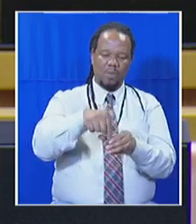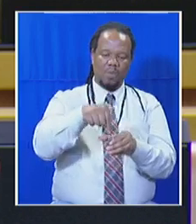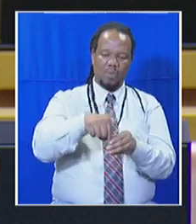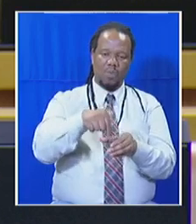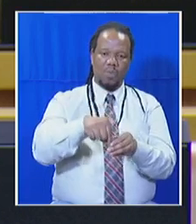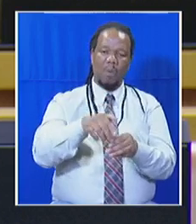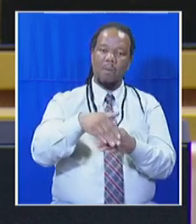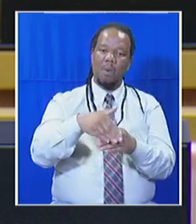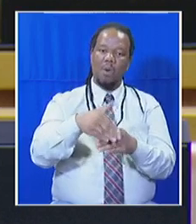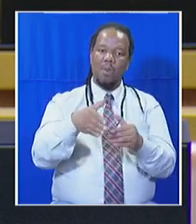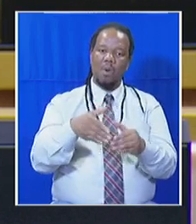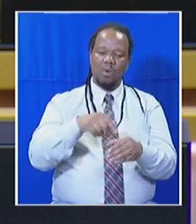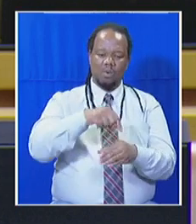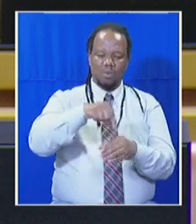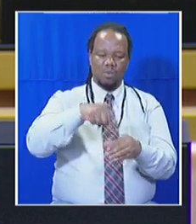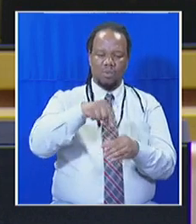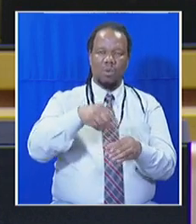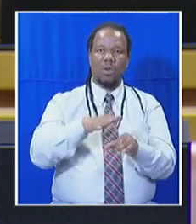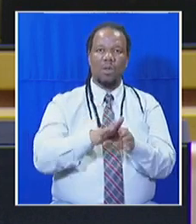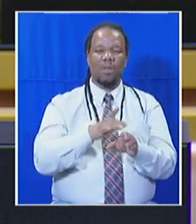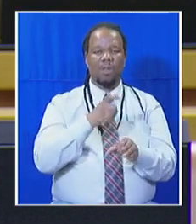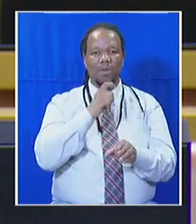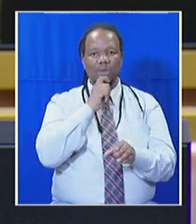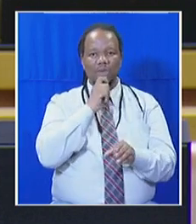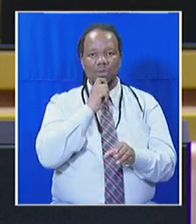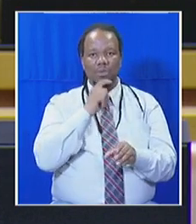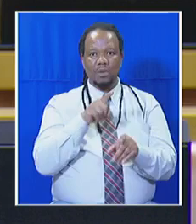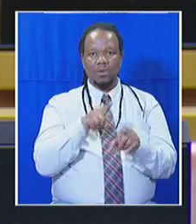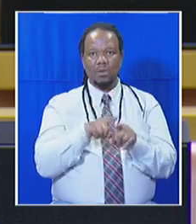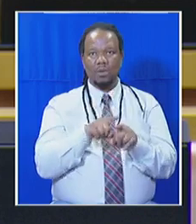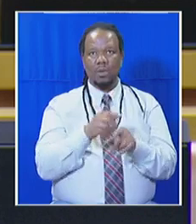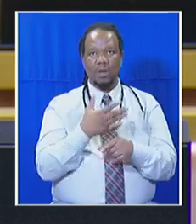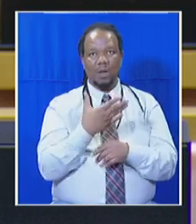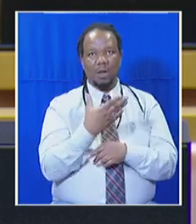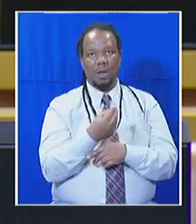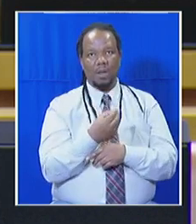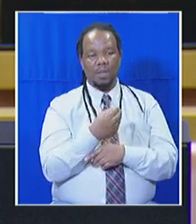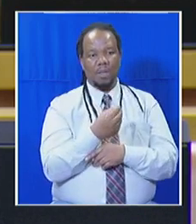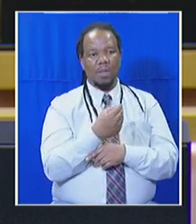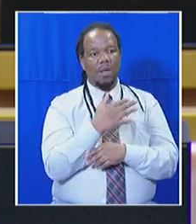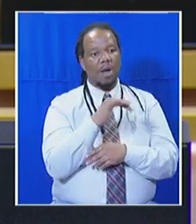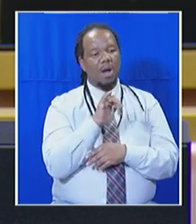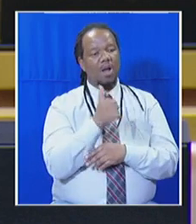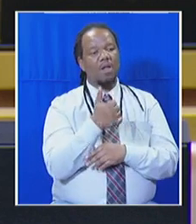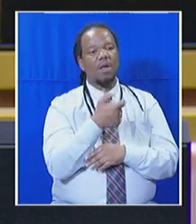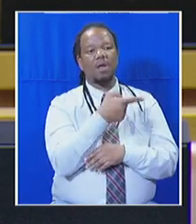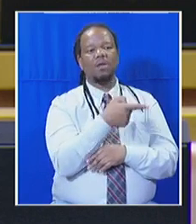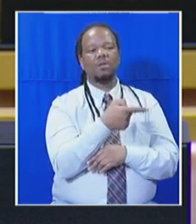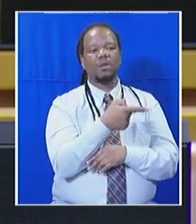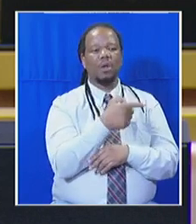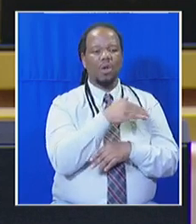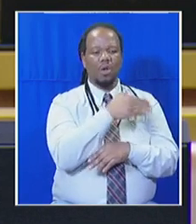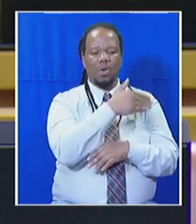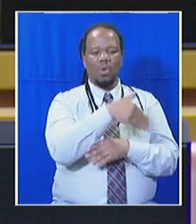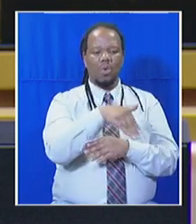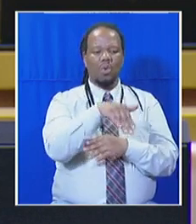boreholes, the reuse and as well as exploration of desalination of water in the coastal areas, particularly the